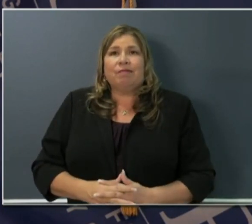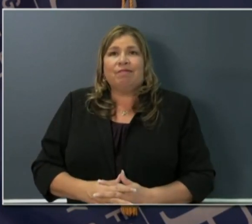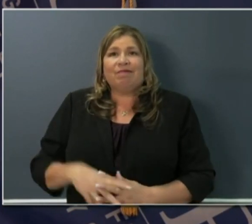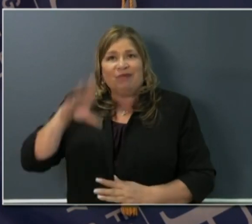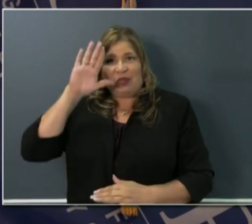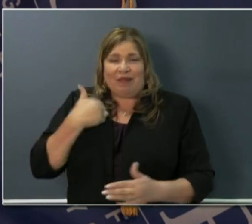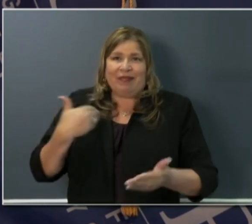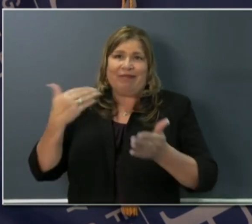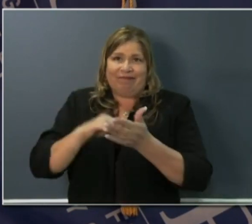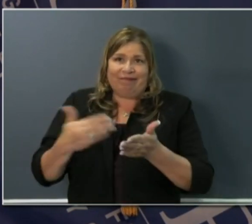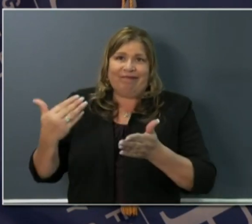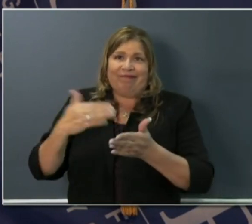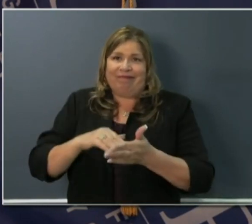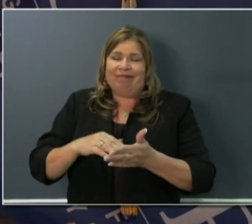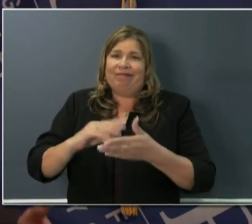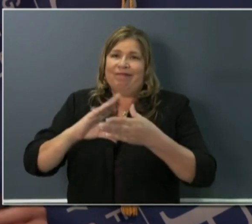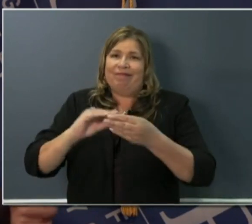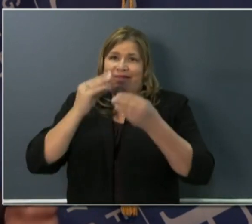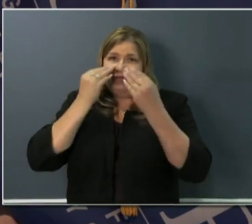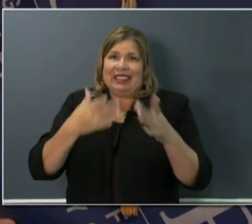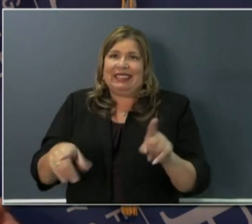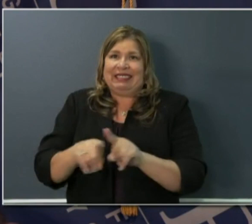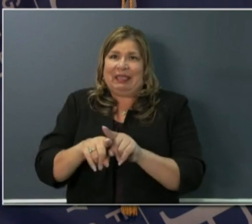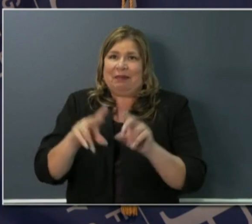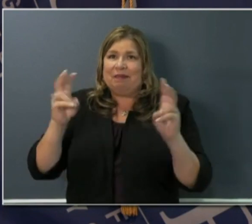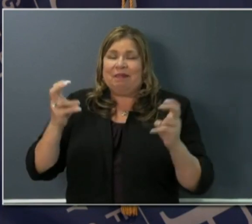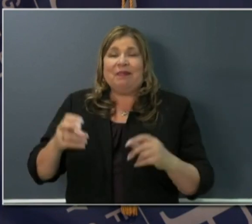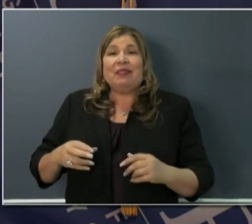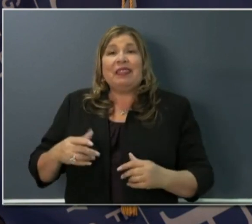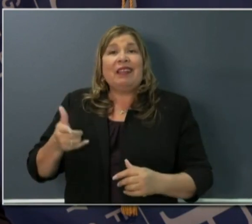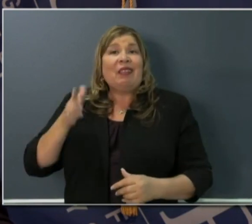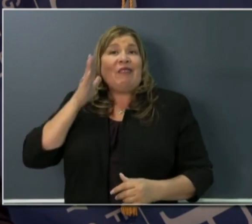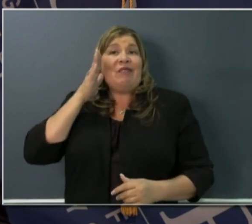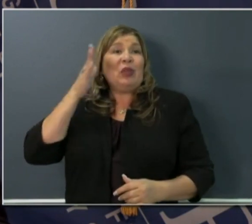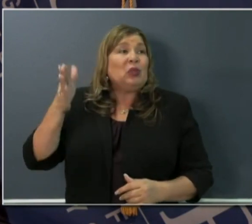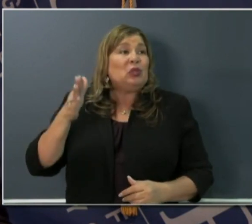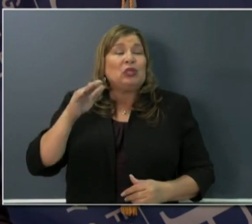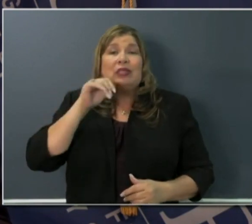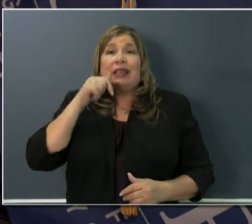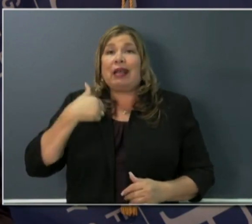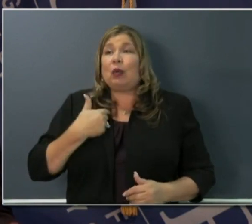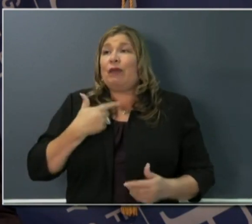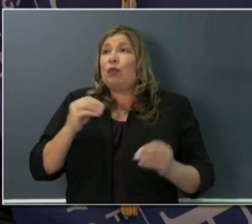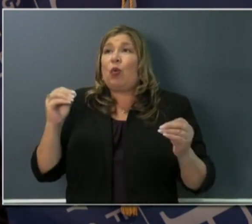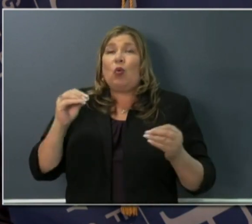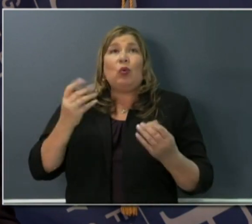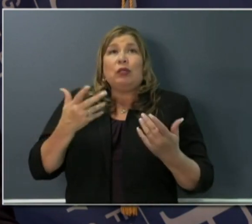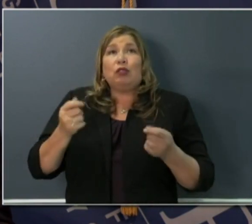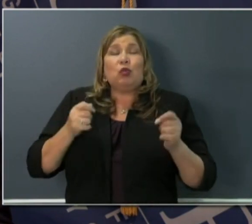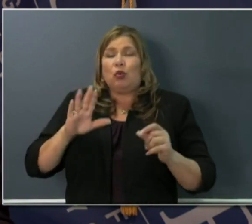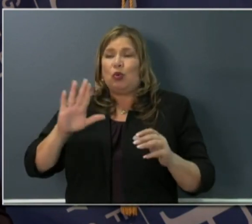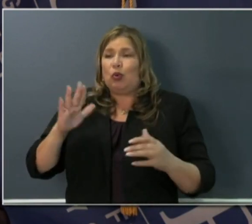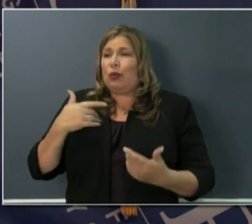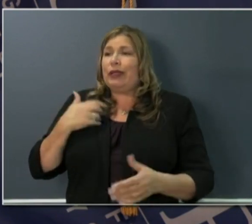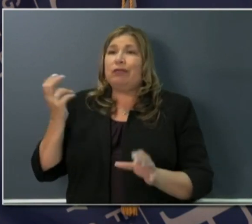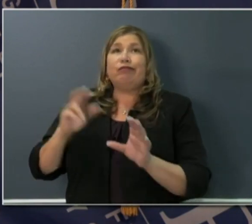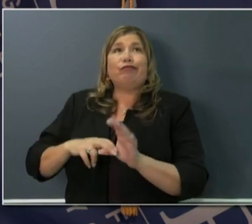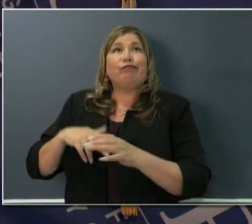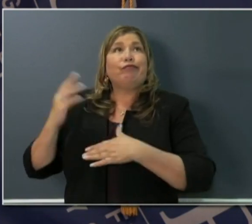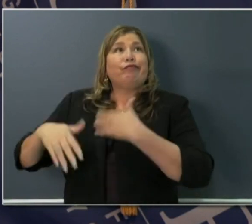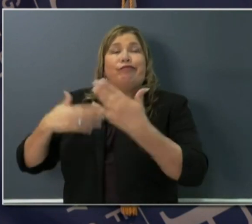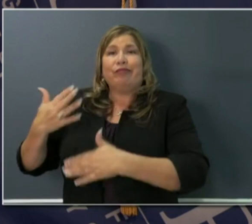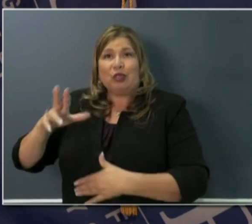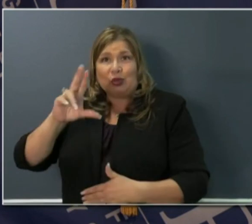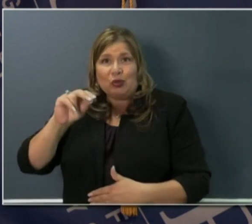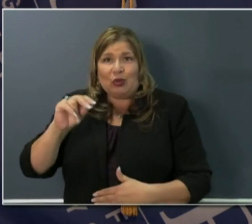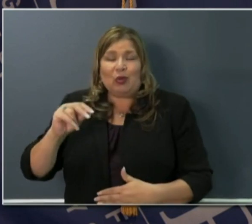can't repeat it enough. The future is not just something to experience. We're not along for the ride. I completely reject this notion that somehow we